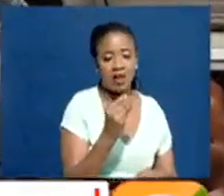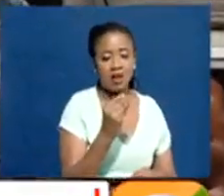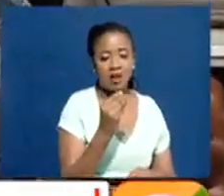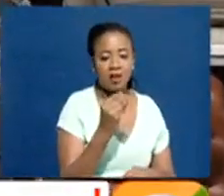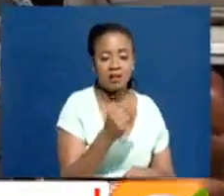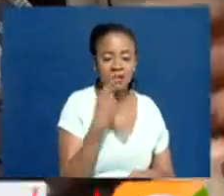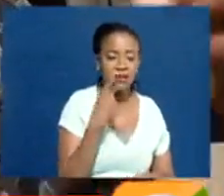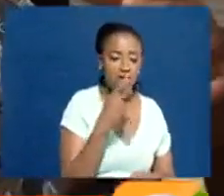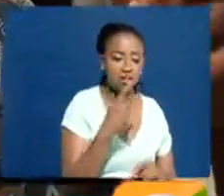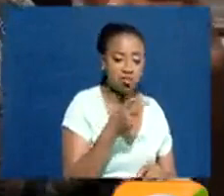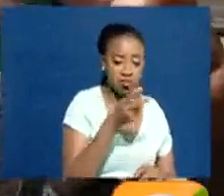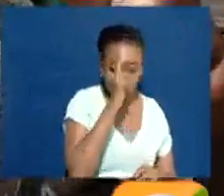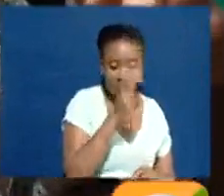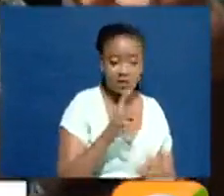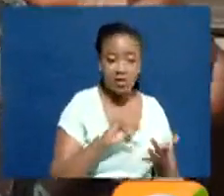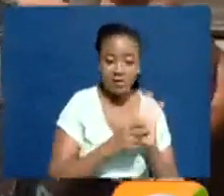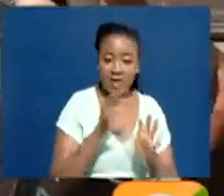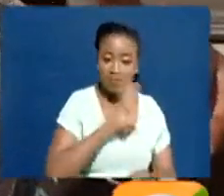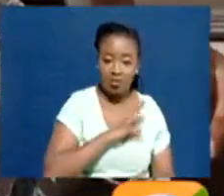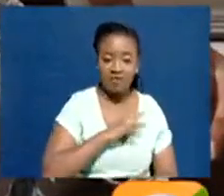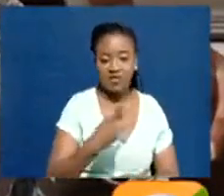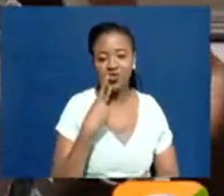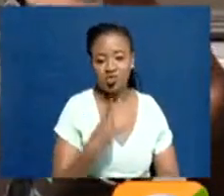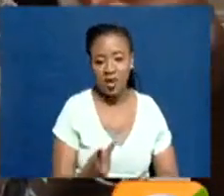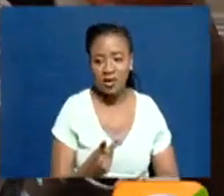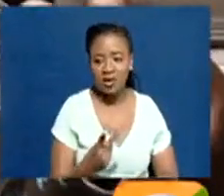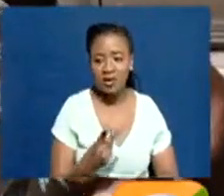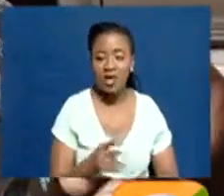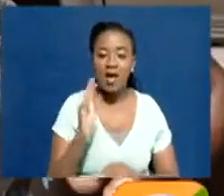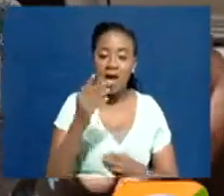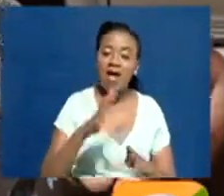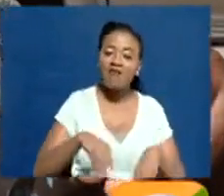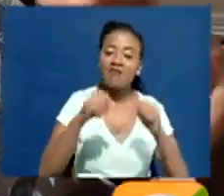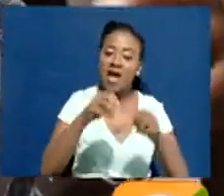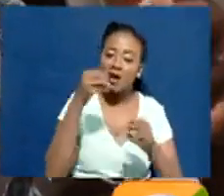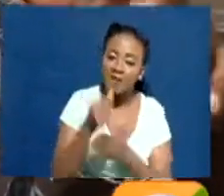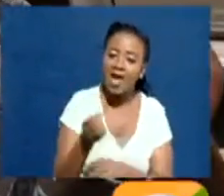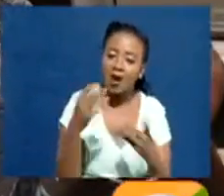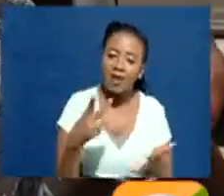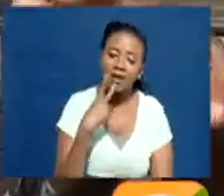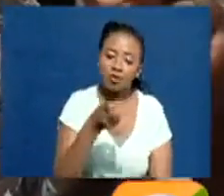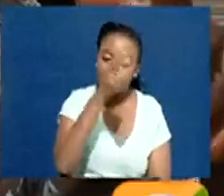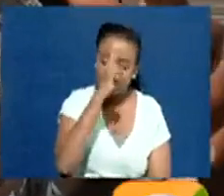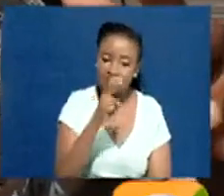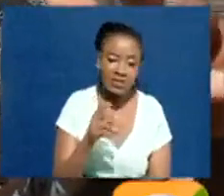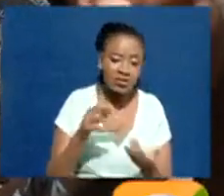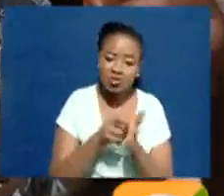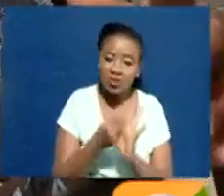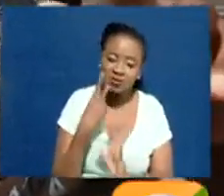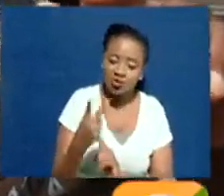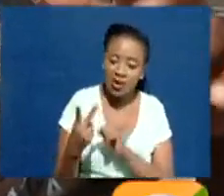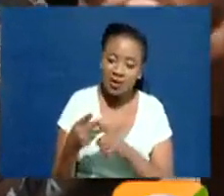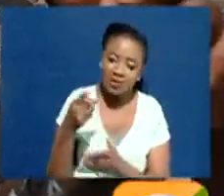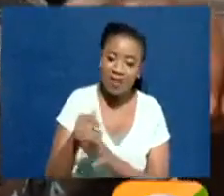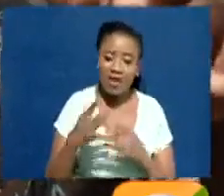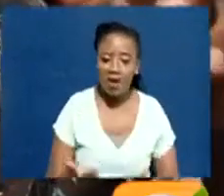nakula 200. Sasa hizi unga ya bei rais ni shilingi 220. Ukifika kwa nyumba na hiyo 200 unashindwa utajipanga aje. Na tuko na watoto, tuko na manyumba